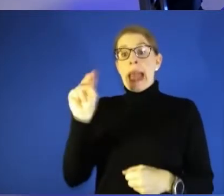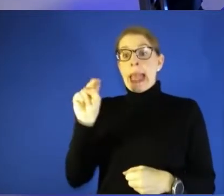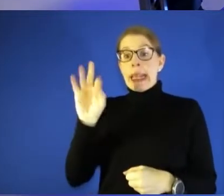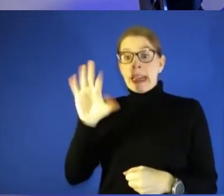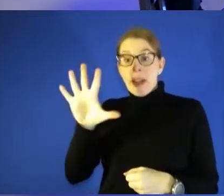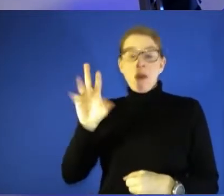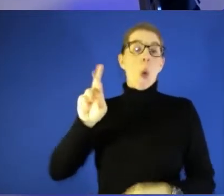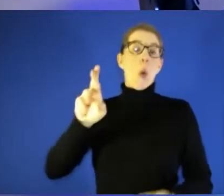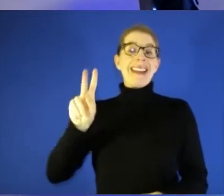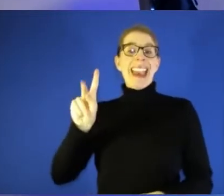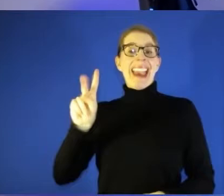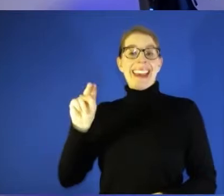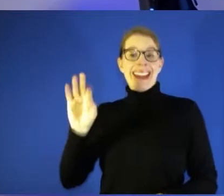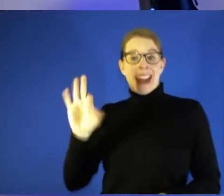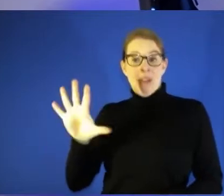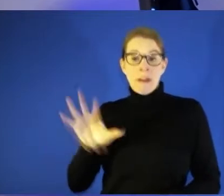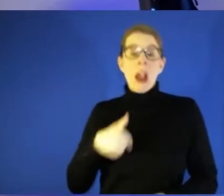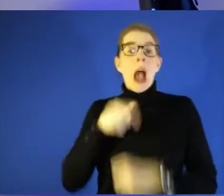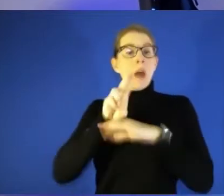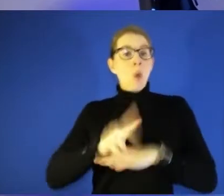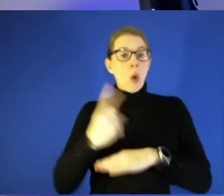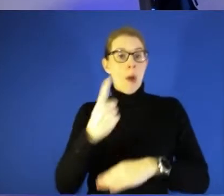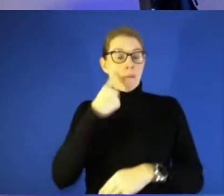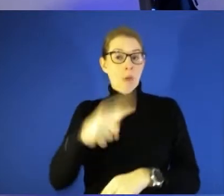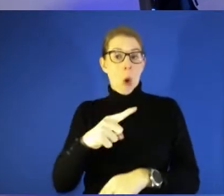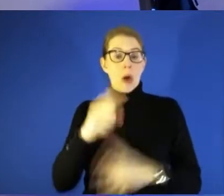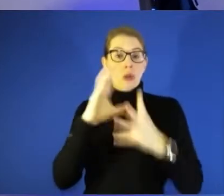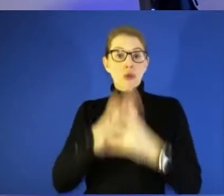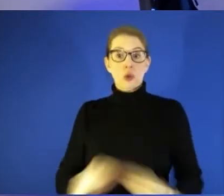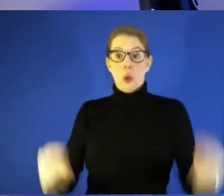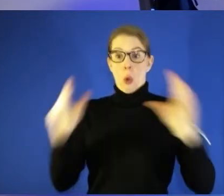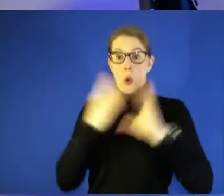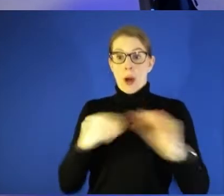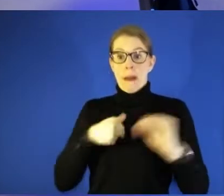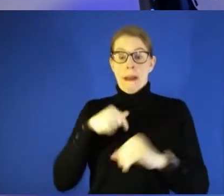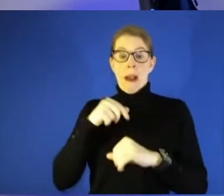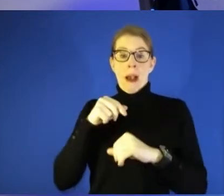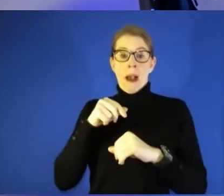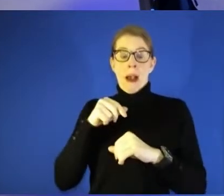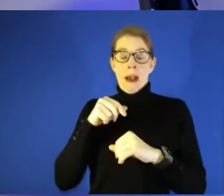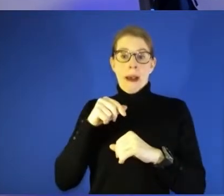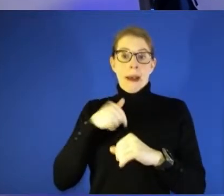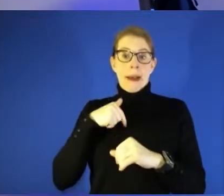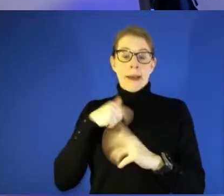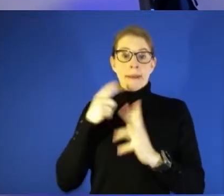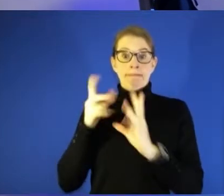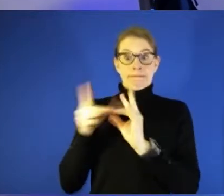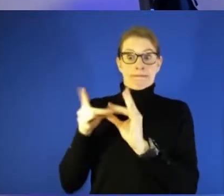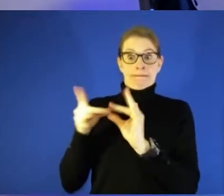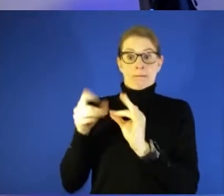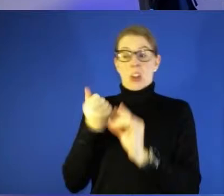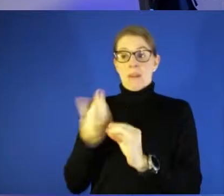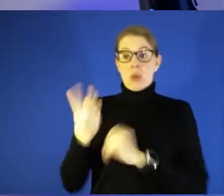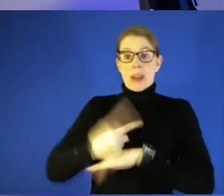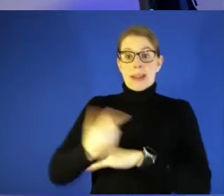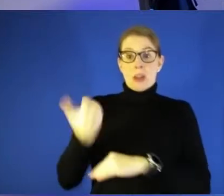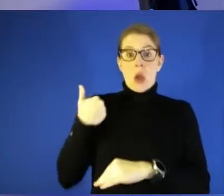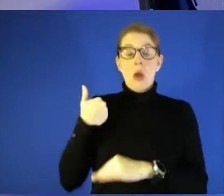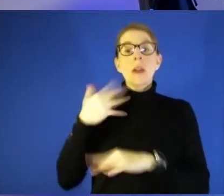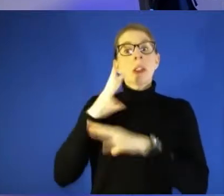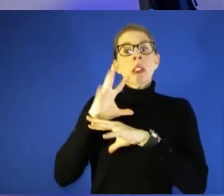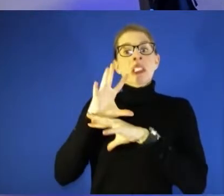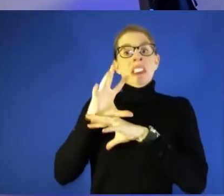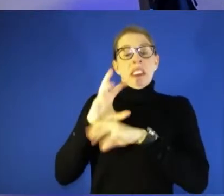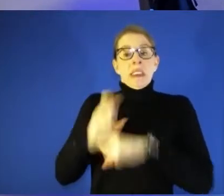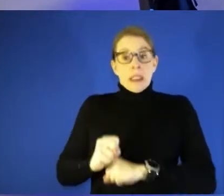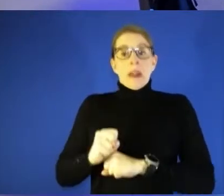KN95. And I wore one of those for a story that I did a couple days ago, and it definitely takes some getting used to. But you